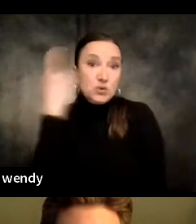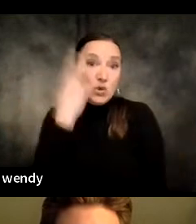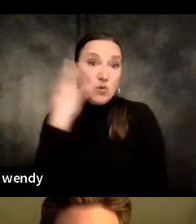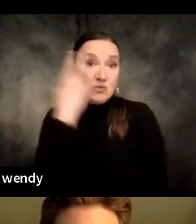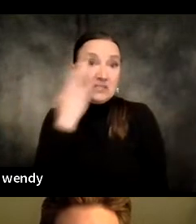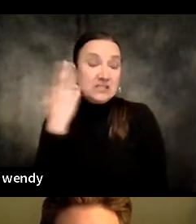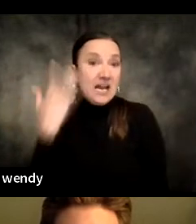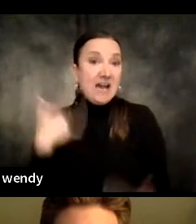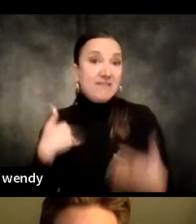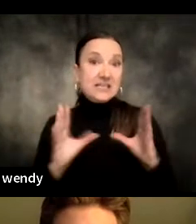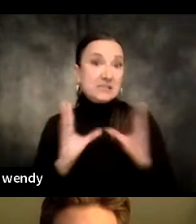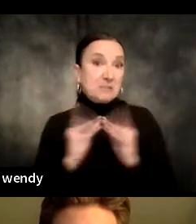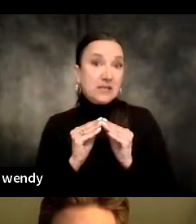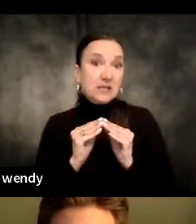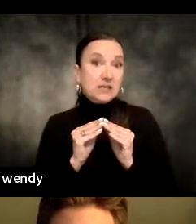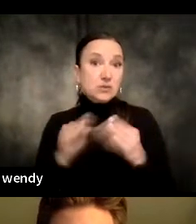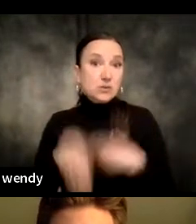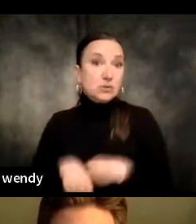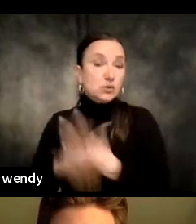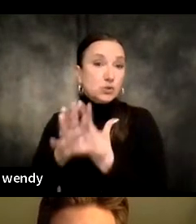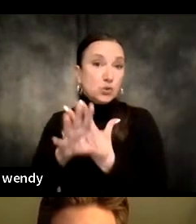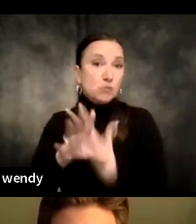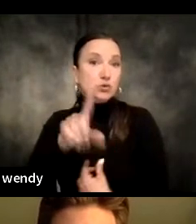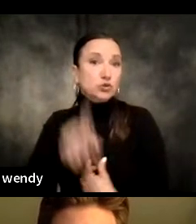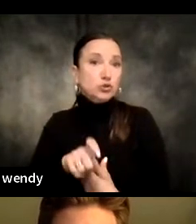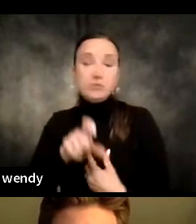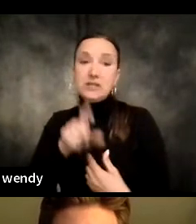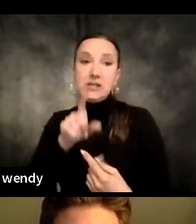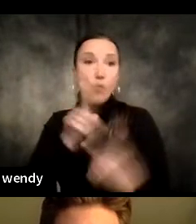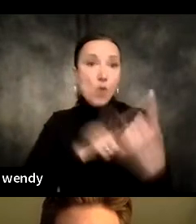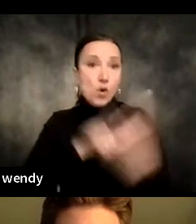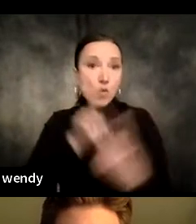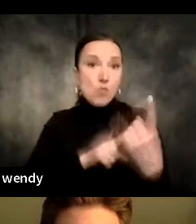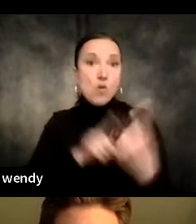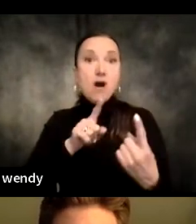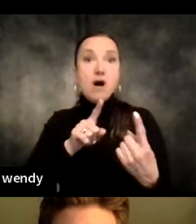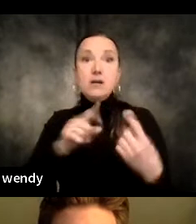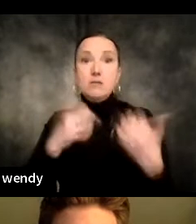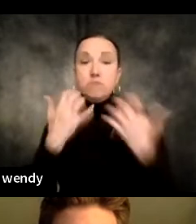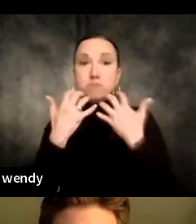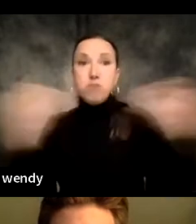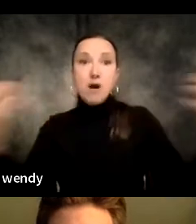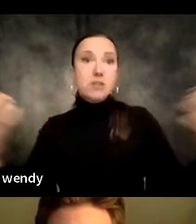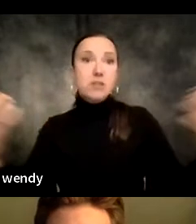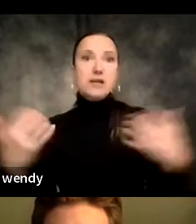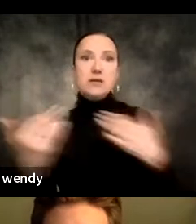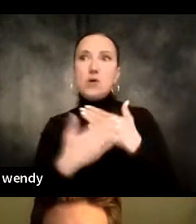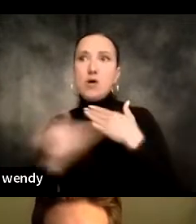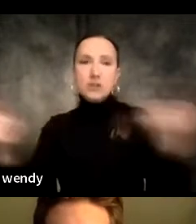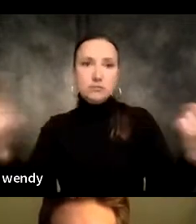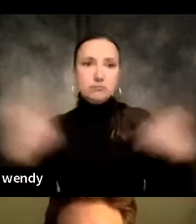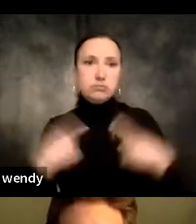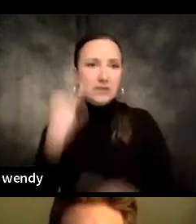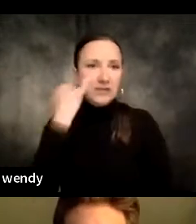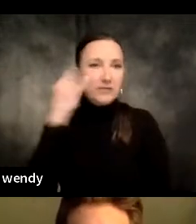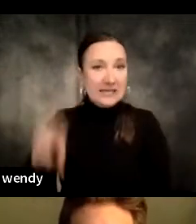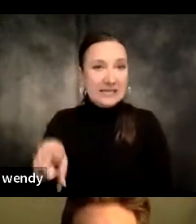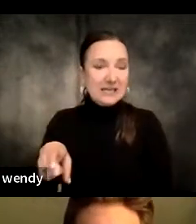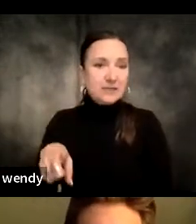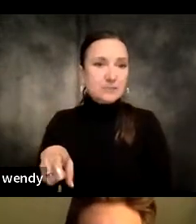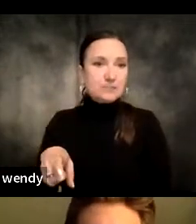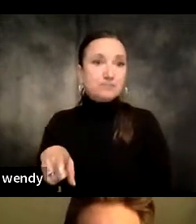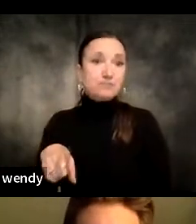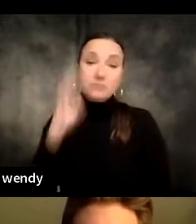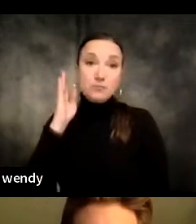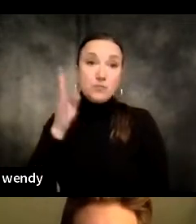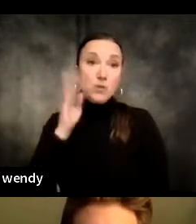these meetings via Zoom. The meetings should be held in public with the opportunity to call in if you need to. So it'll be a